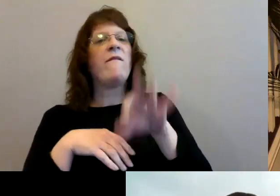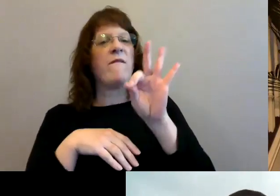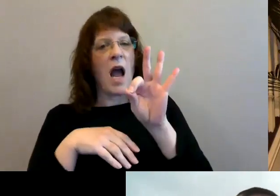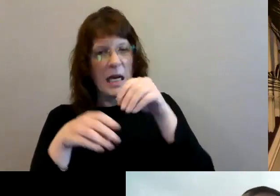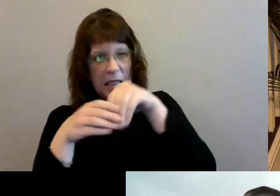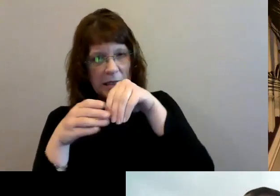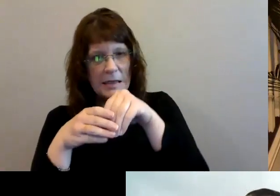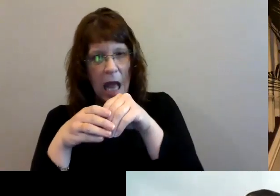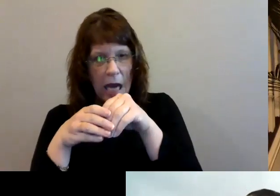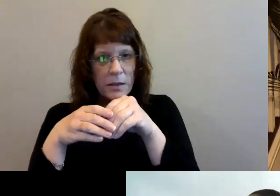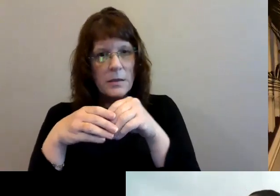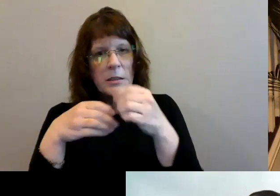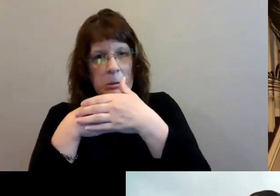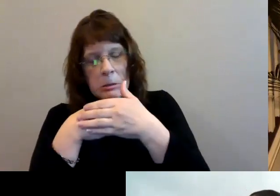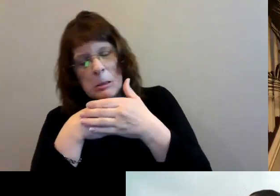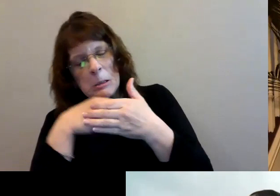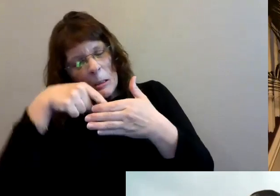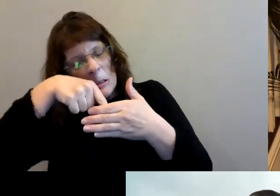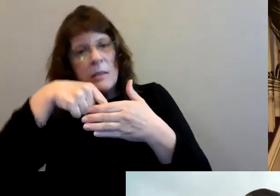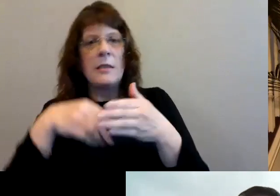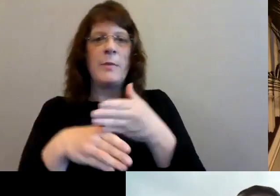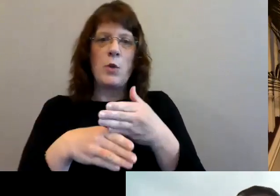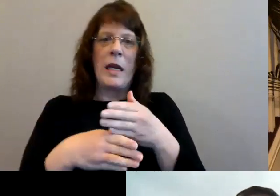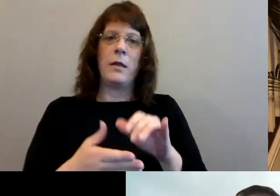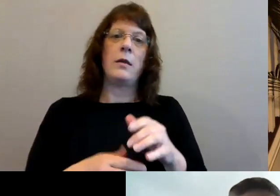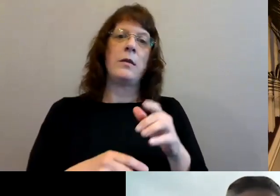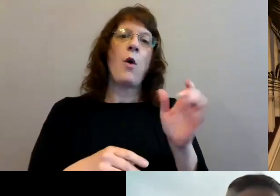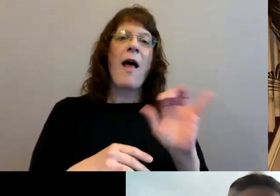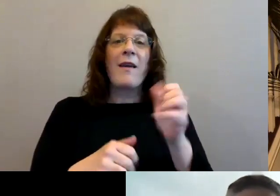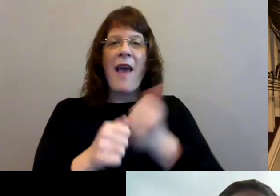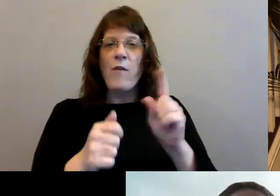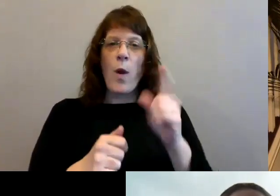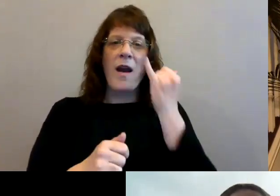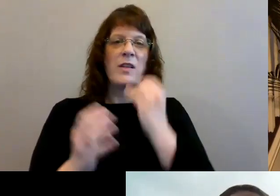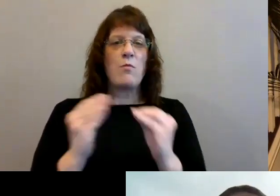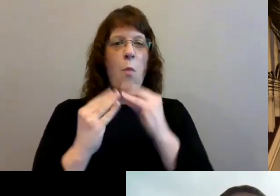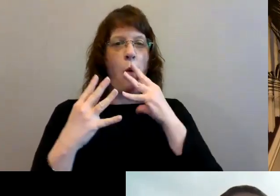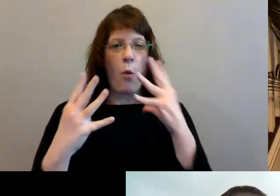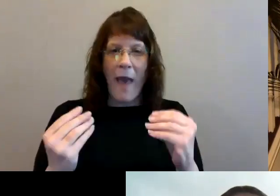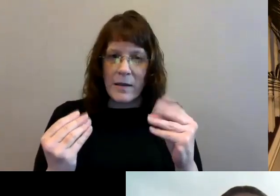crevices. But yeah, in general, like everywhere where it's kind of more wet and